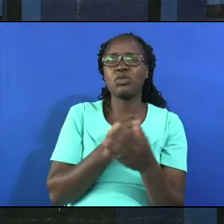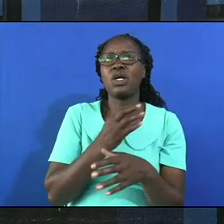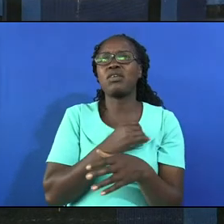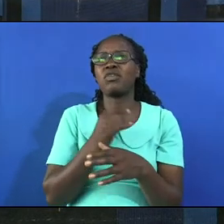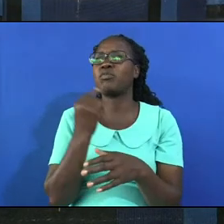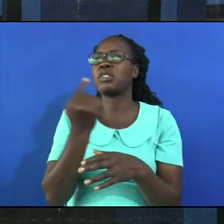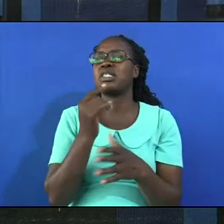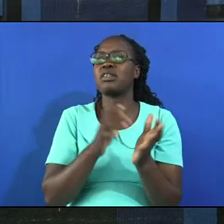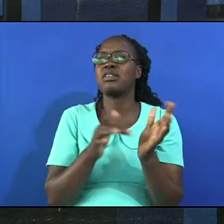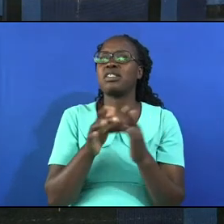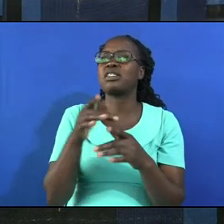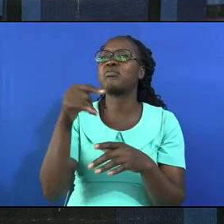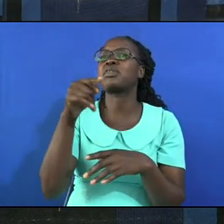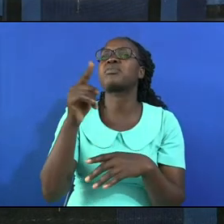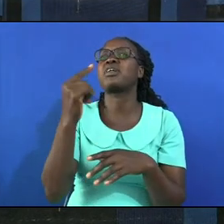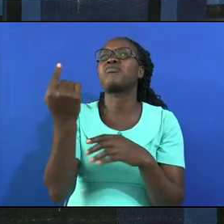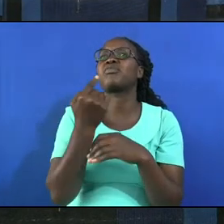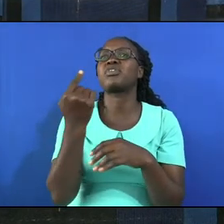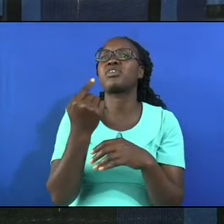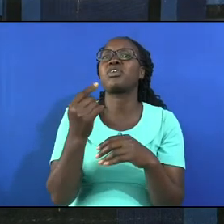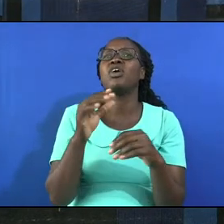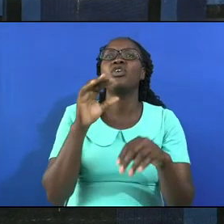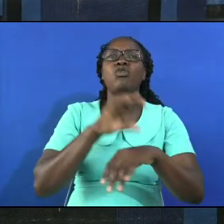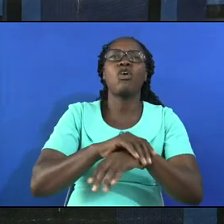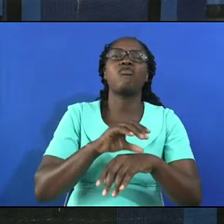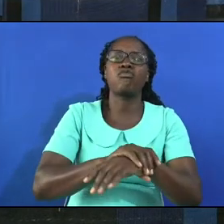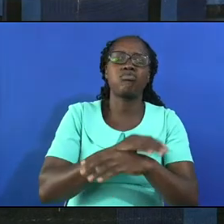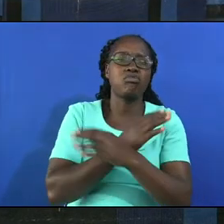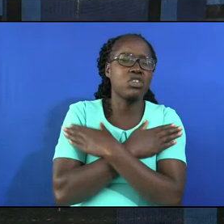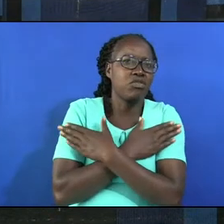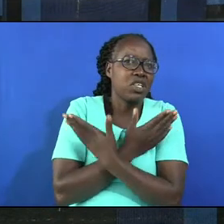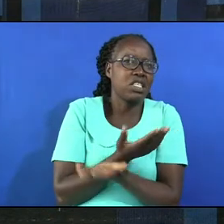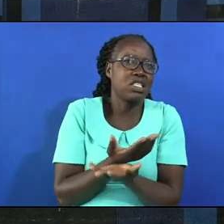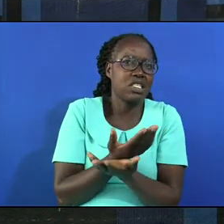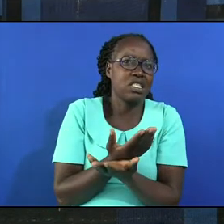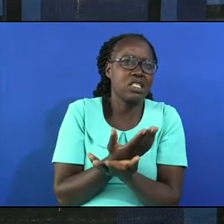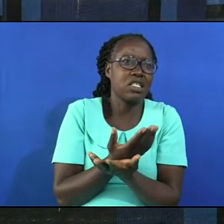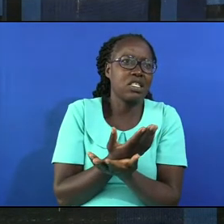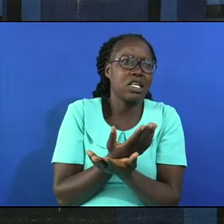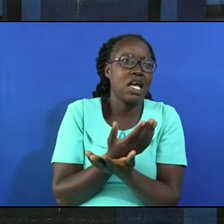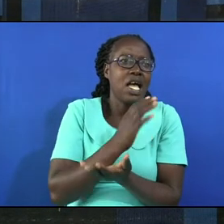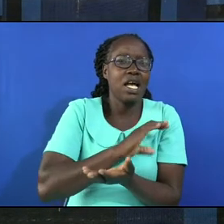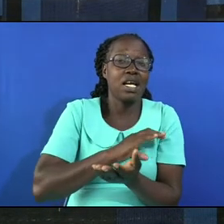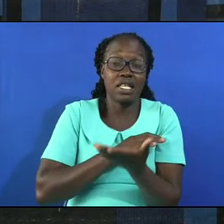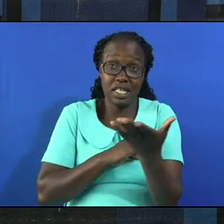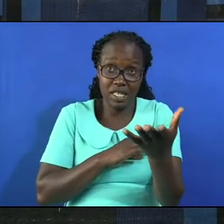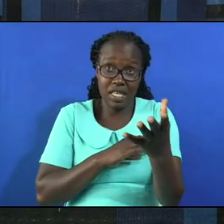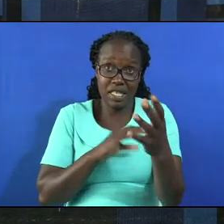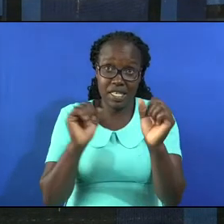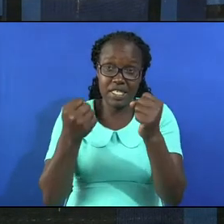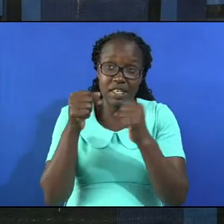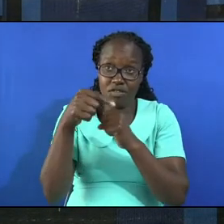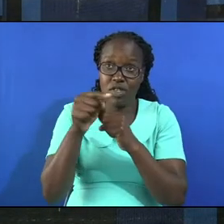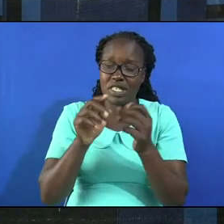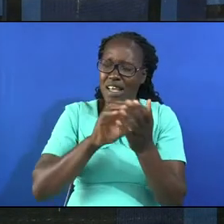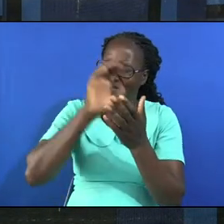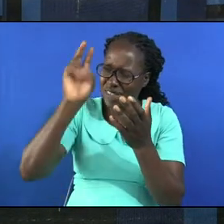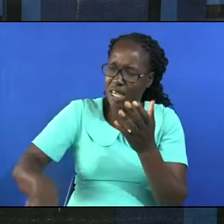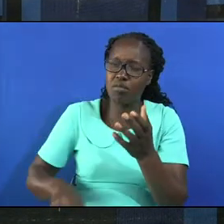single. Jesus himself was single. You have good company. Dump that character and save yourself.